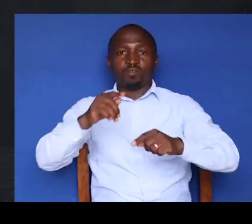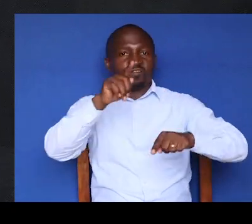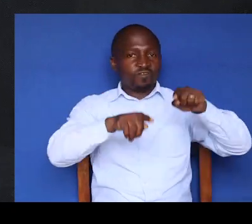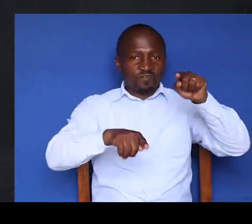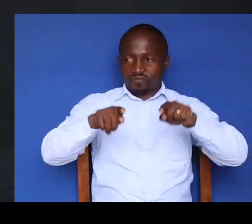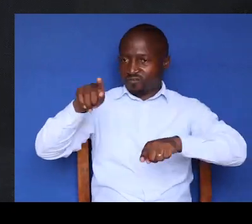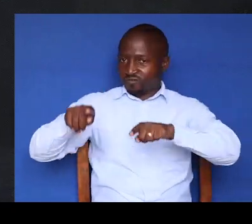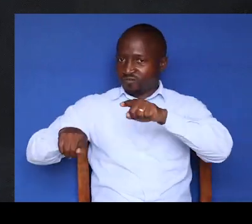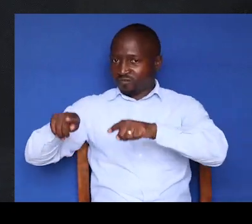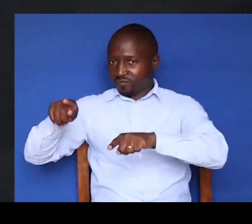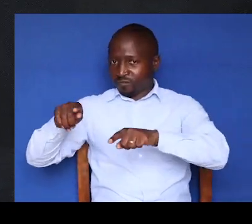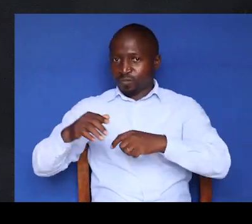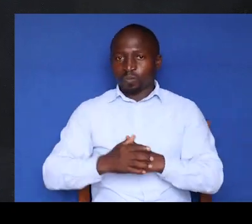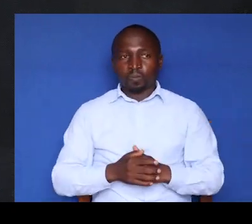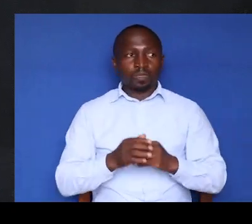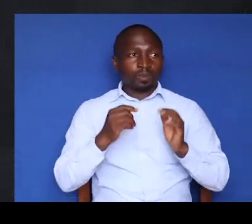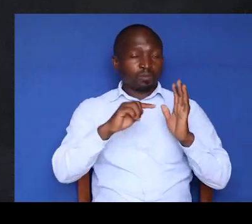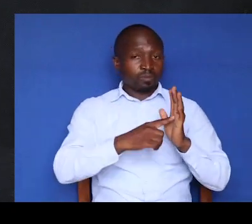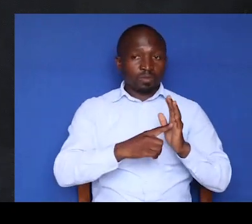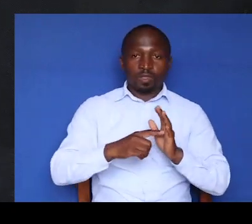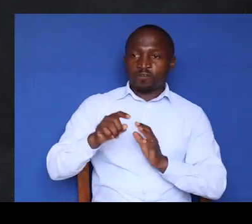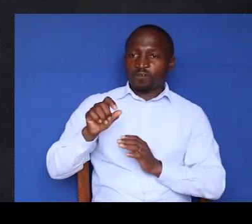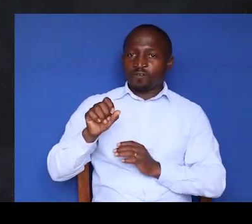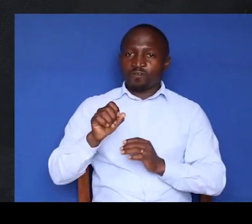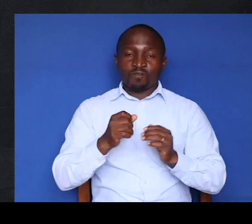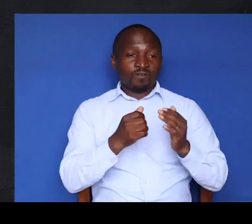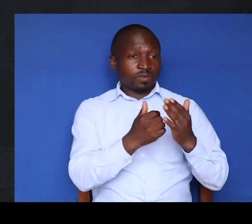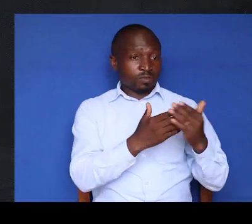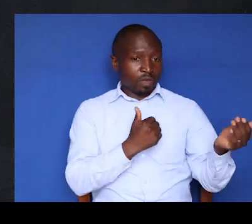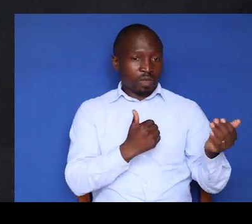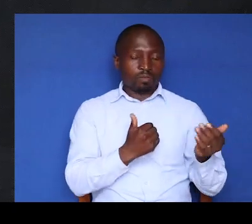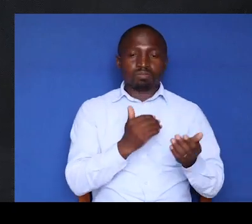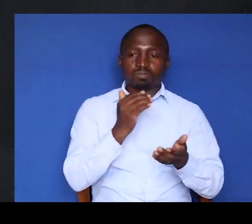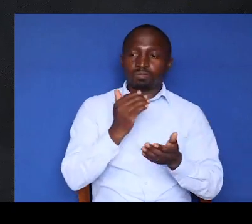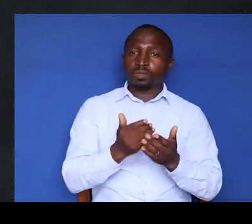Factors which make variation of water volume. As we